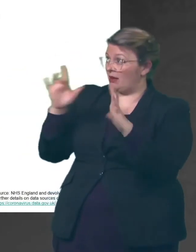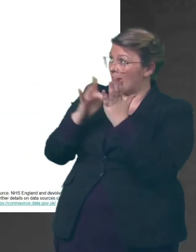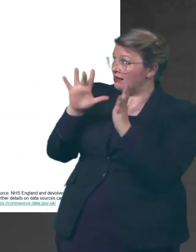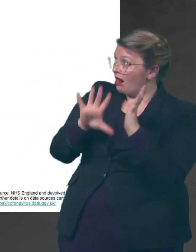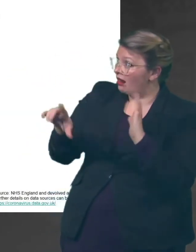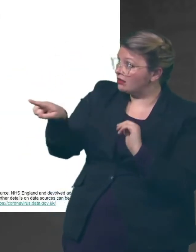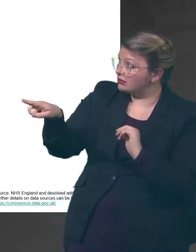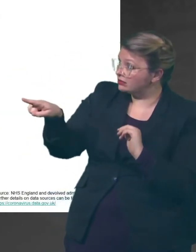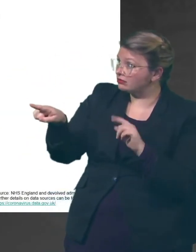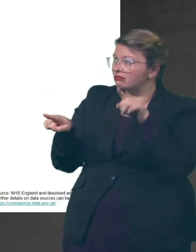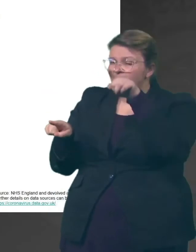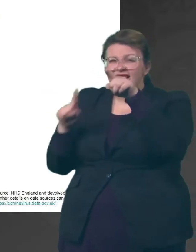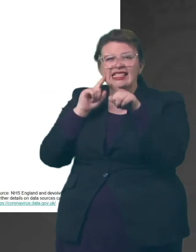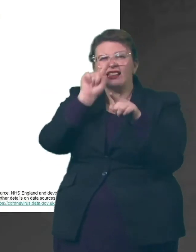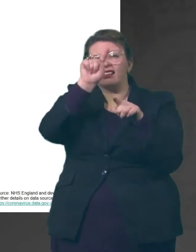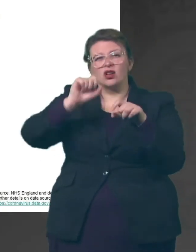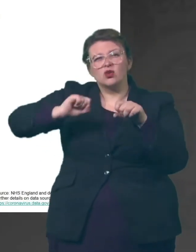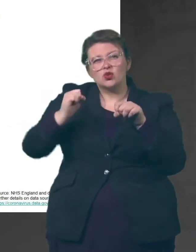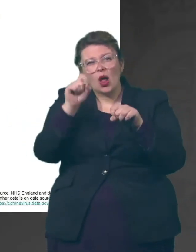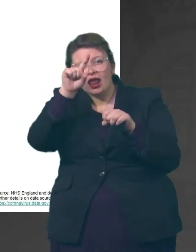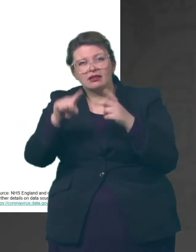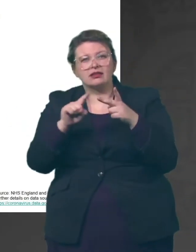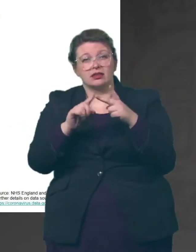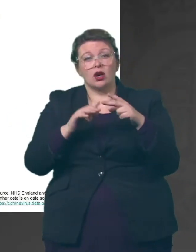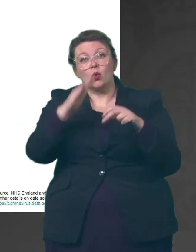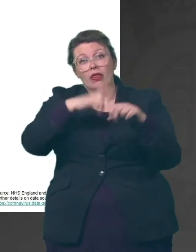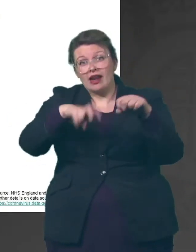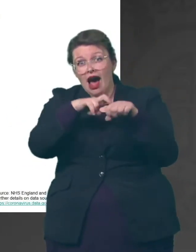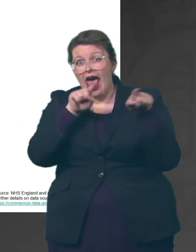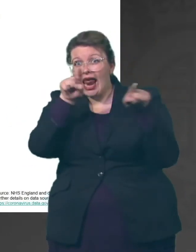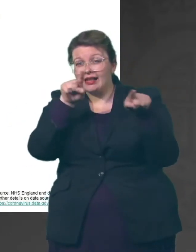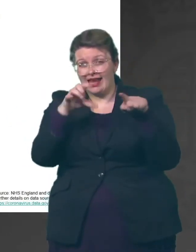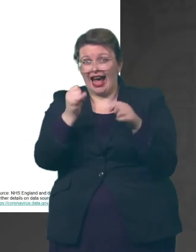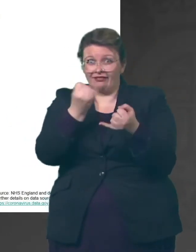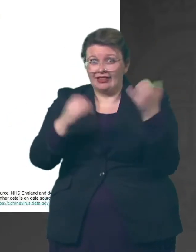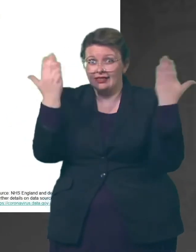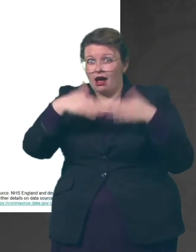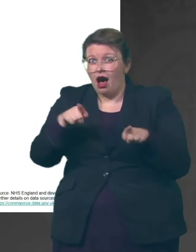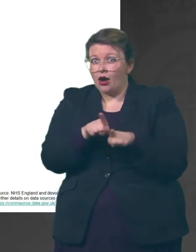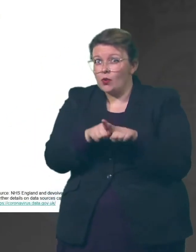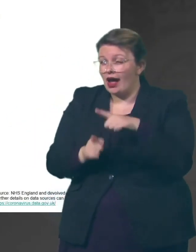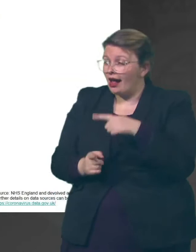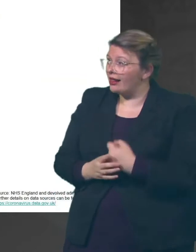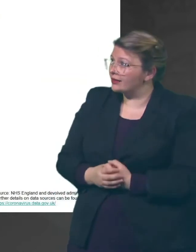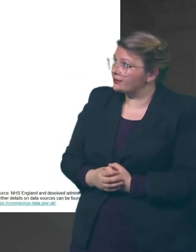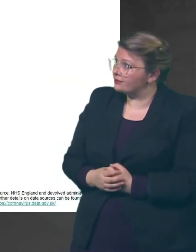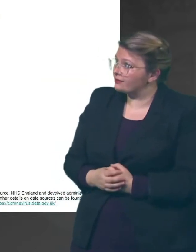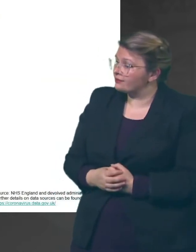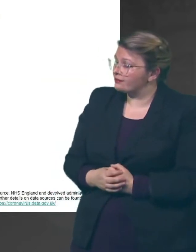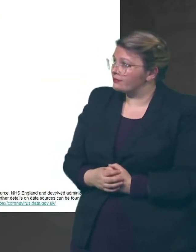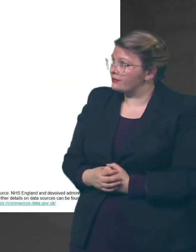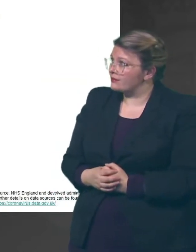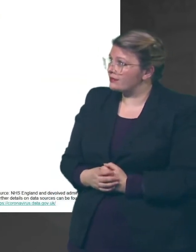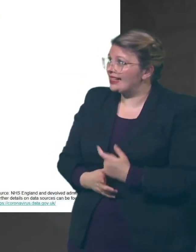and Northern Ireland. So this is the first slide I wanted to show you, that although it is generally